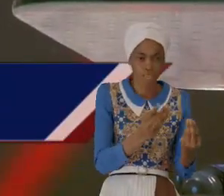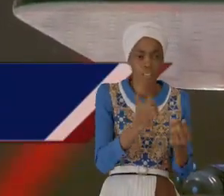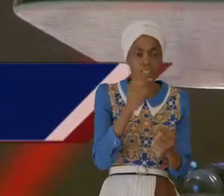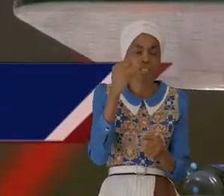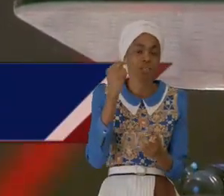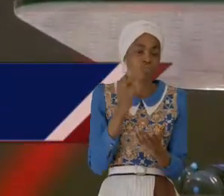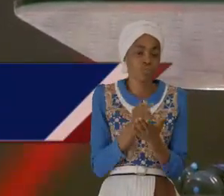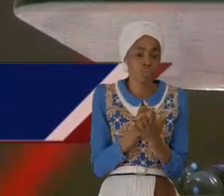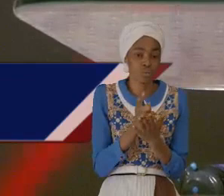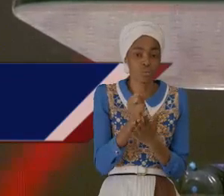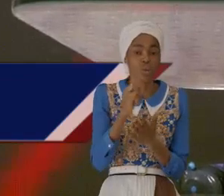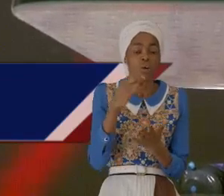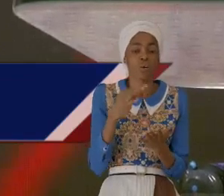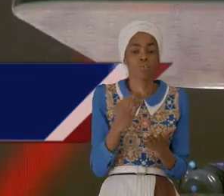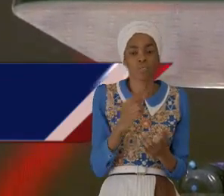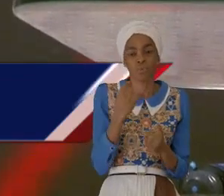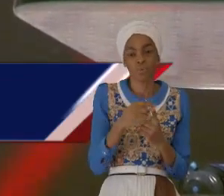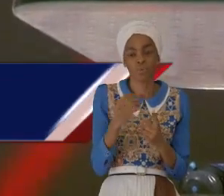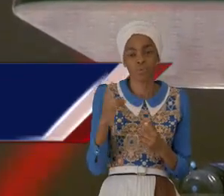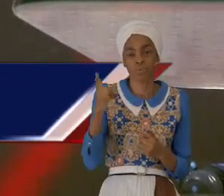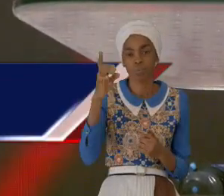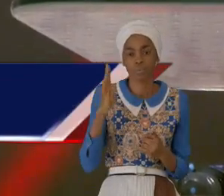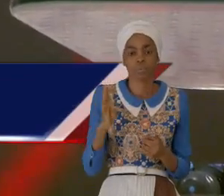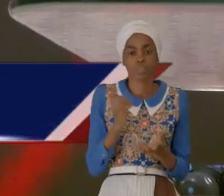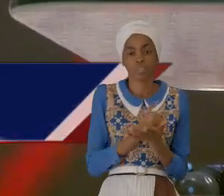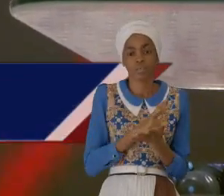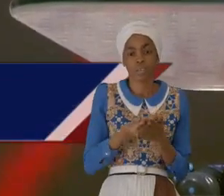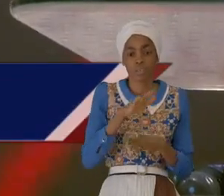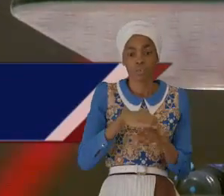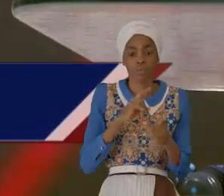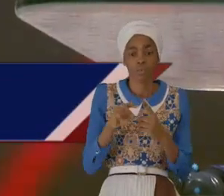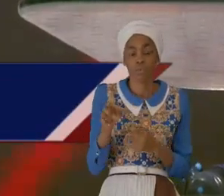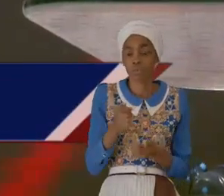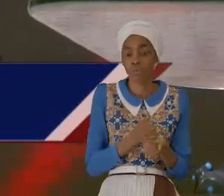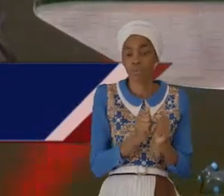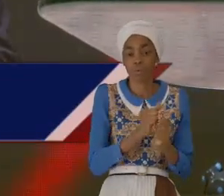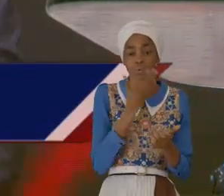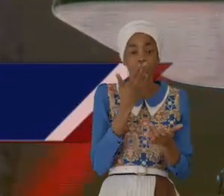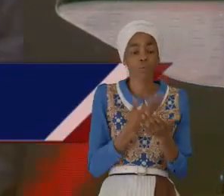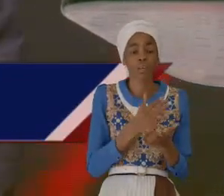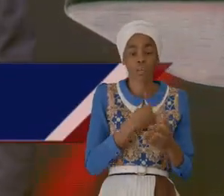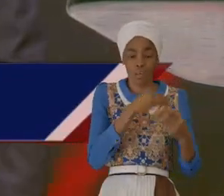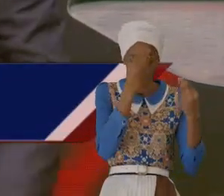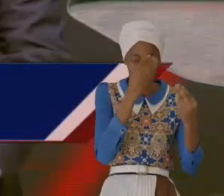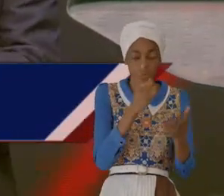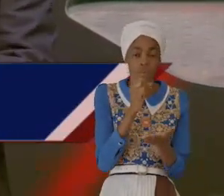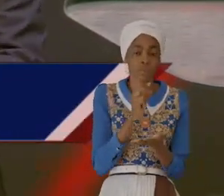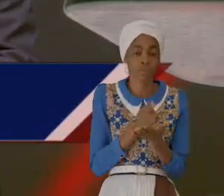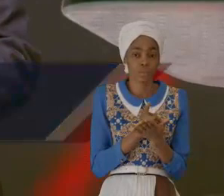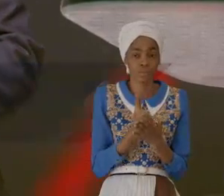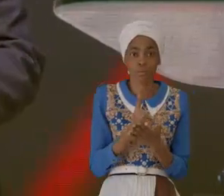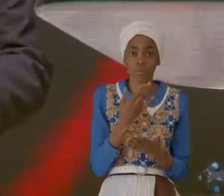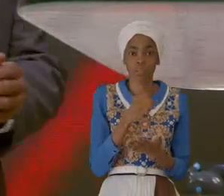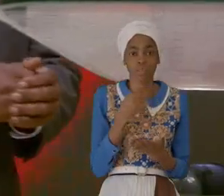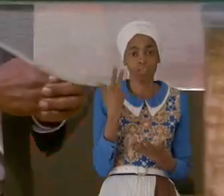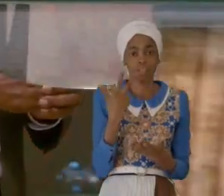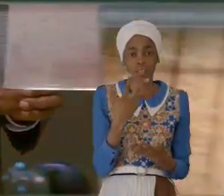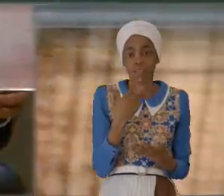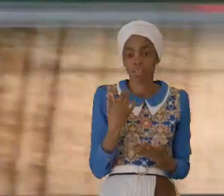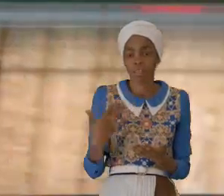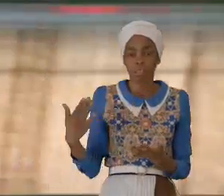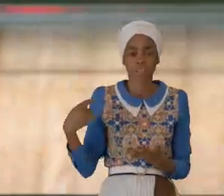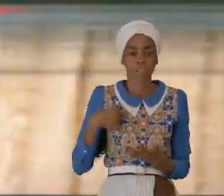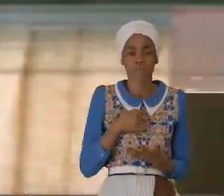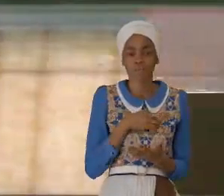of God. The divine call to run well and obey the truth. There are three things we're looking at